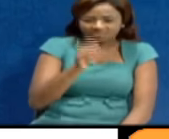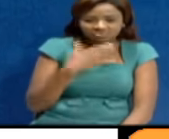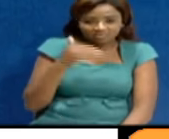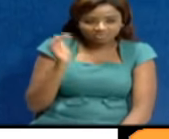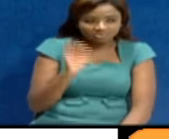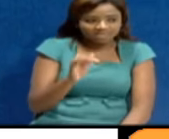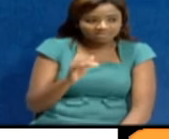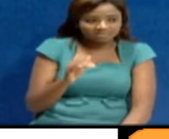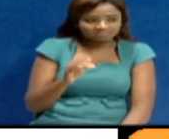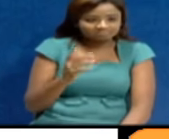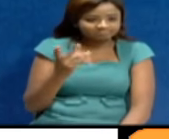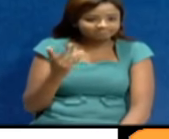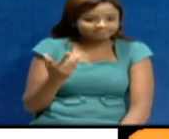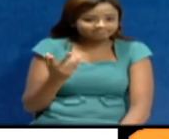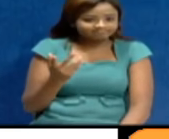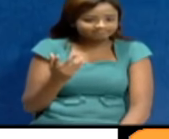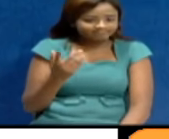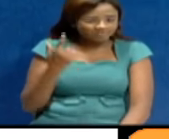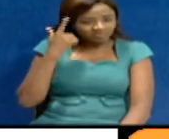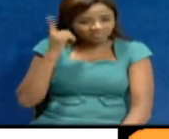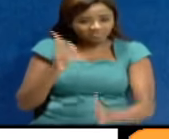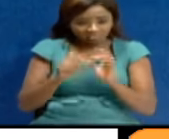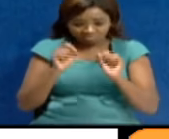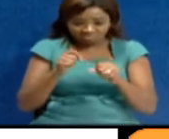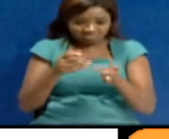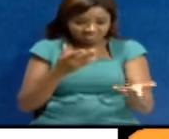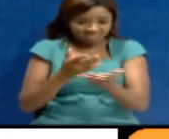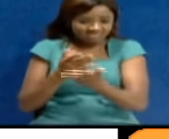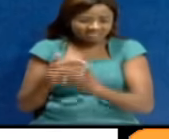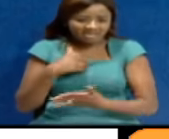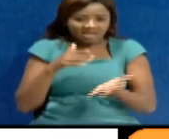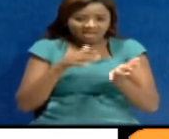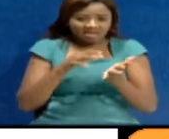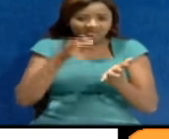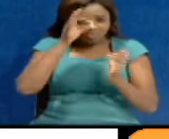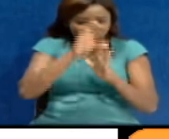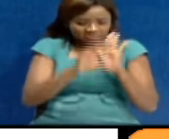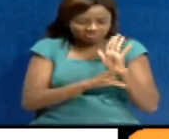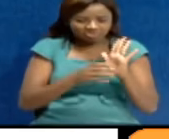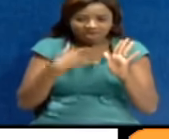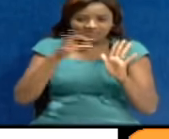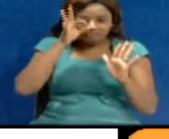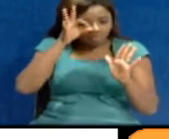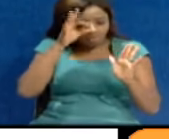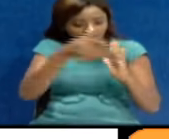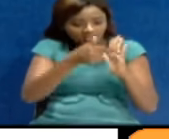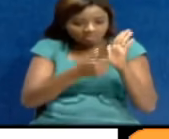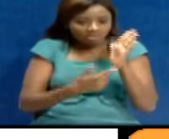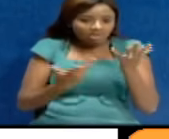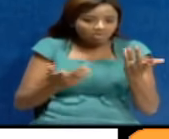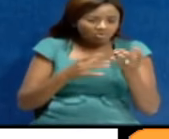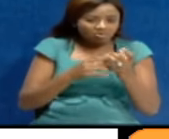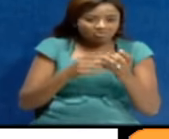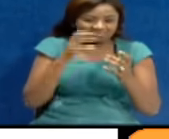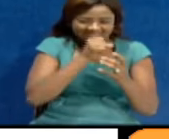Steve. Are there other possible loopholes or weak joints in the Constitution or in the setup of the current government